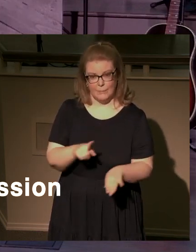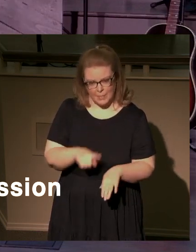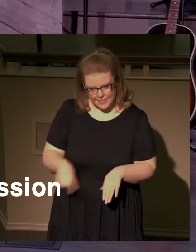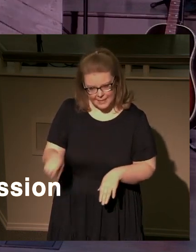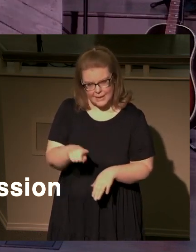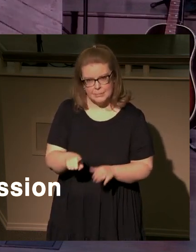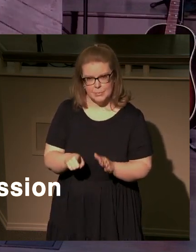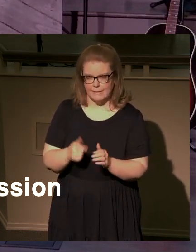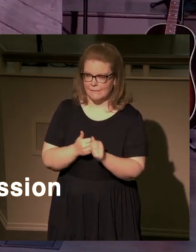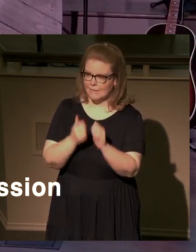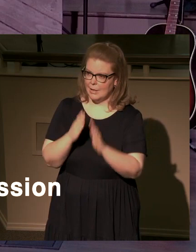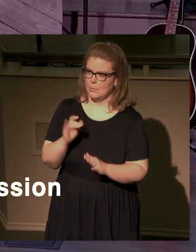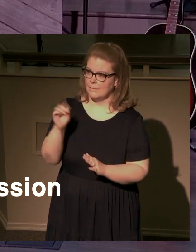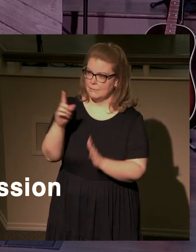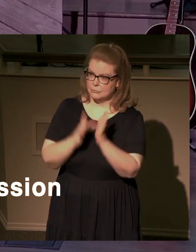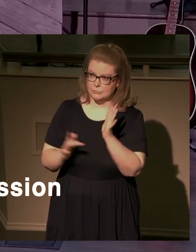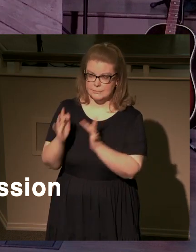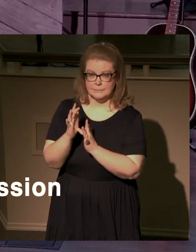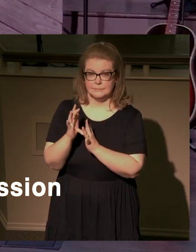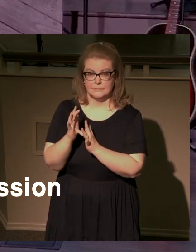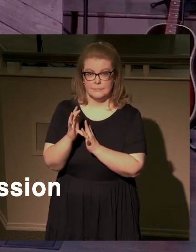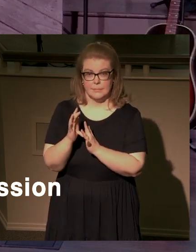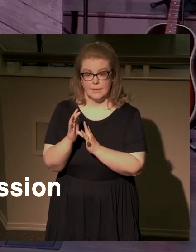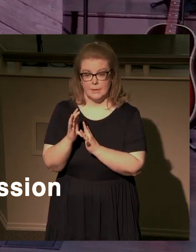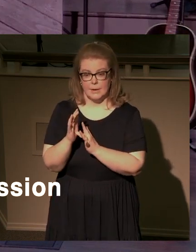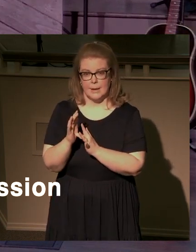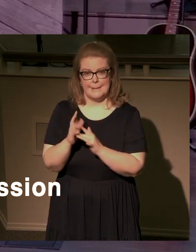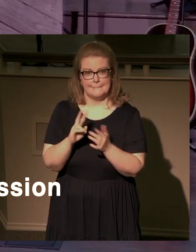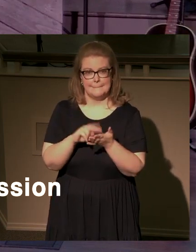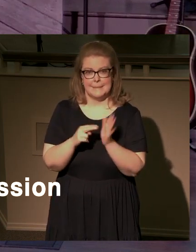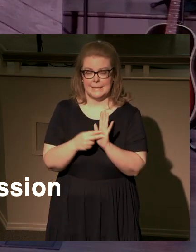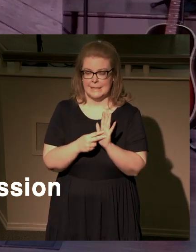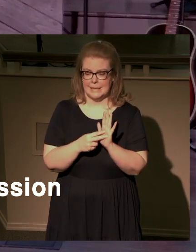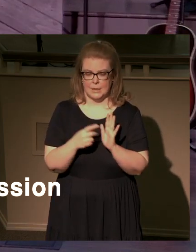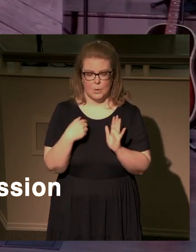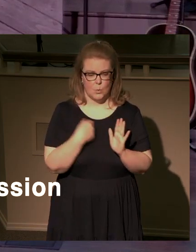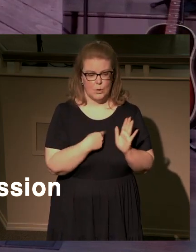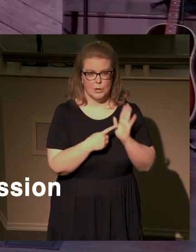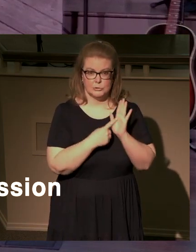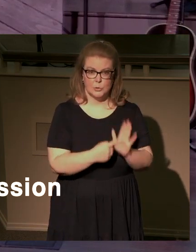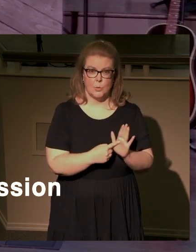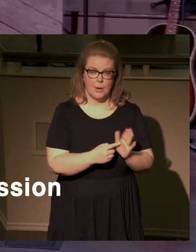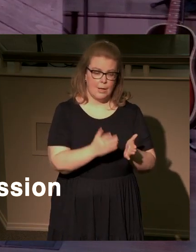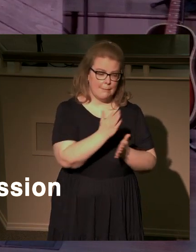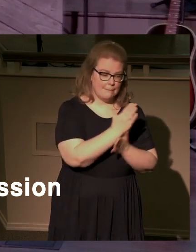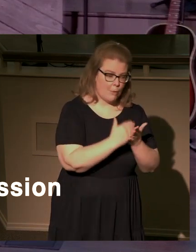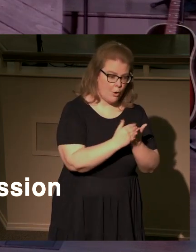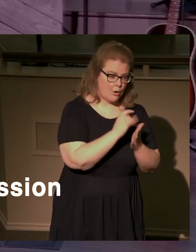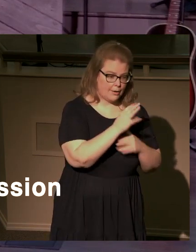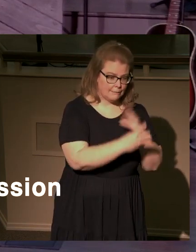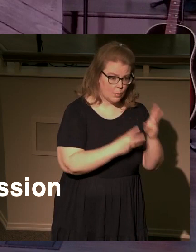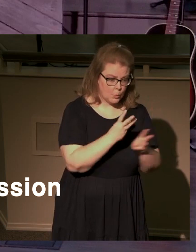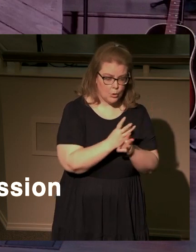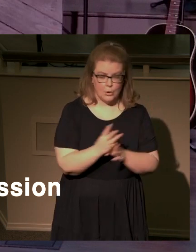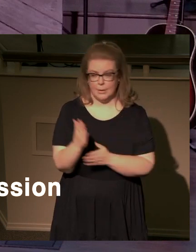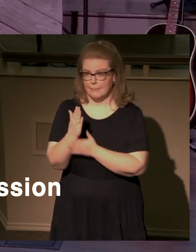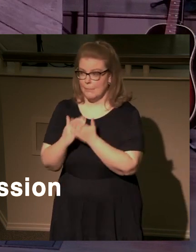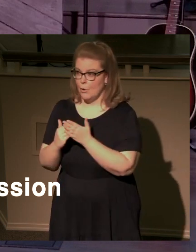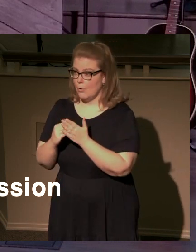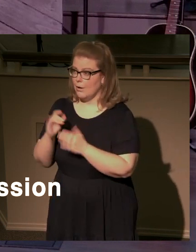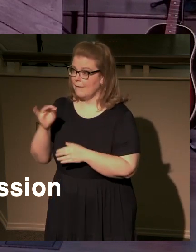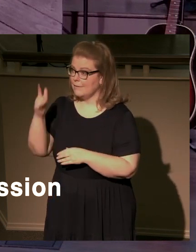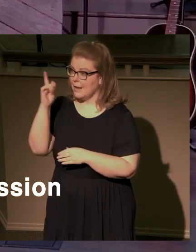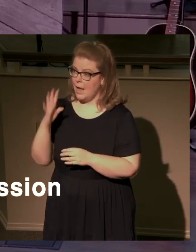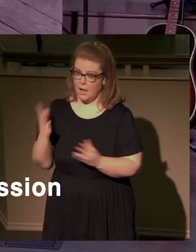to install something other than a partial image of the world and a partial image of God. We need our kids